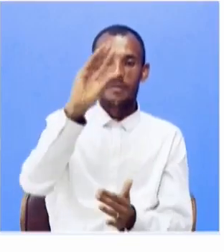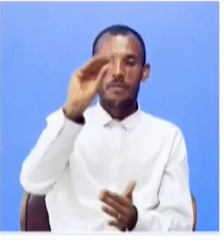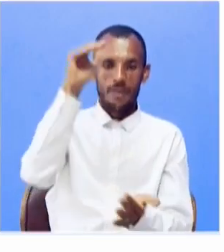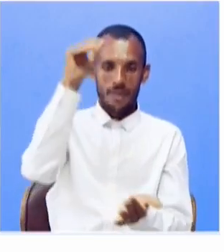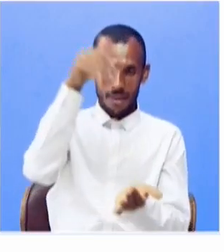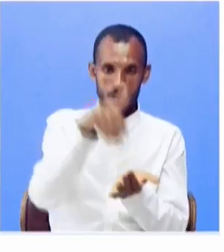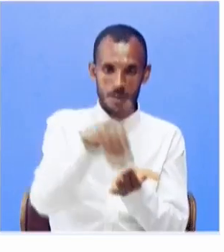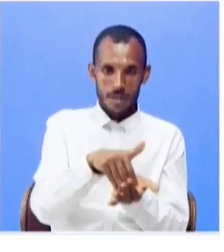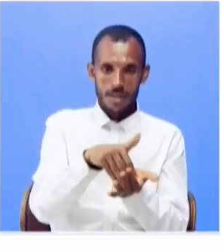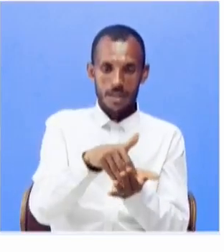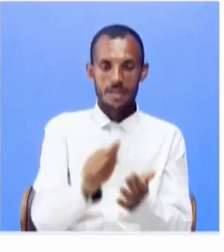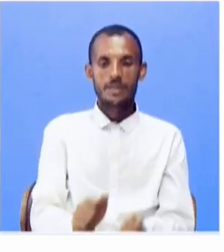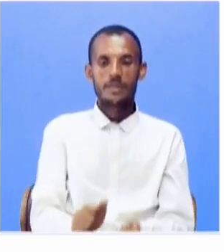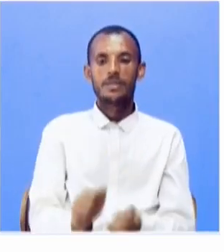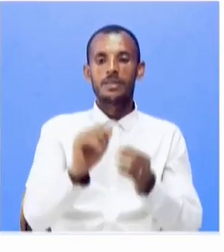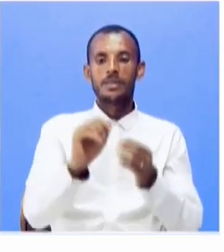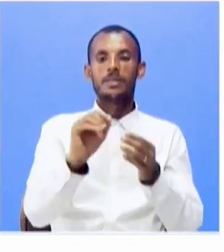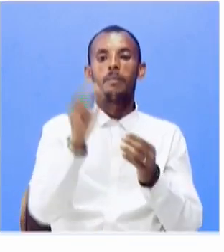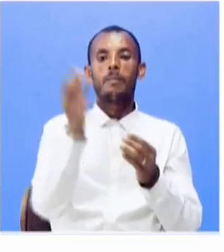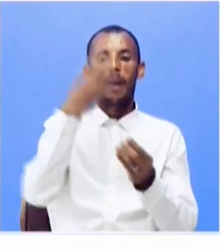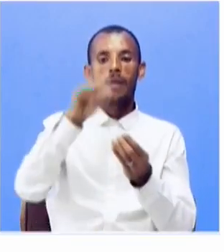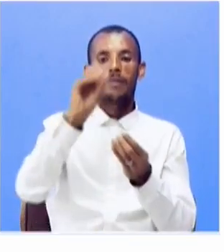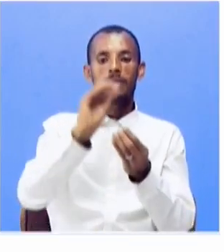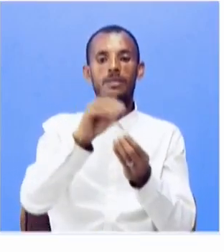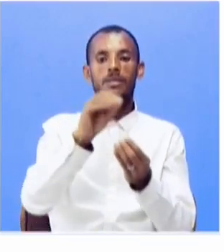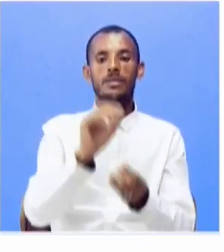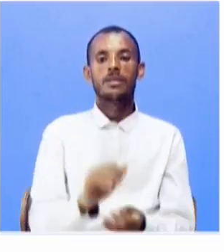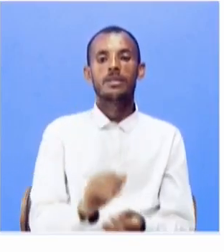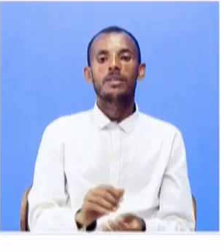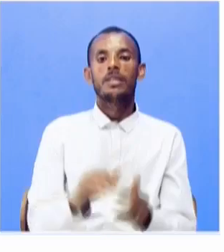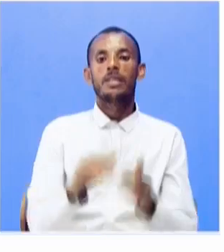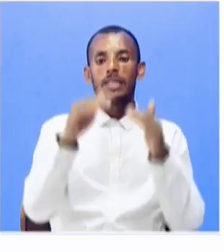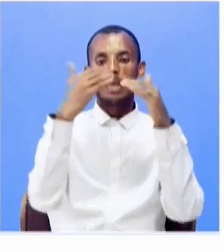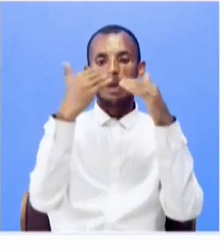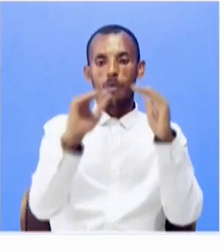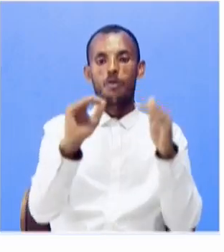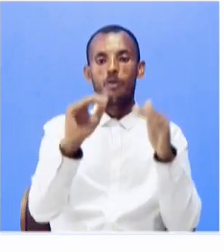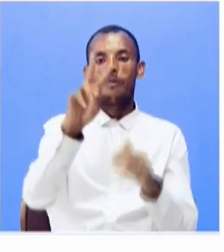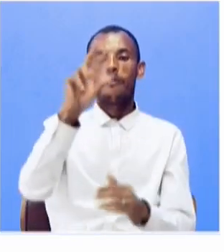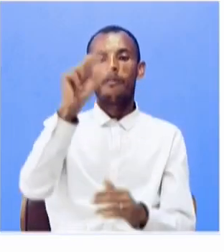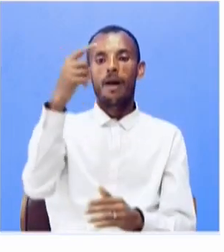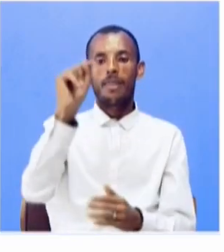15,000 plus the amount of watt is